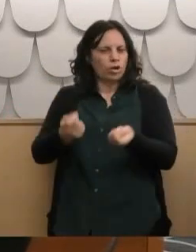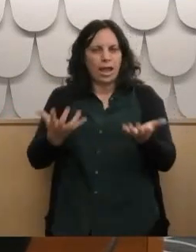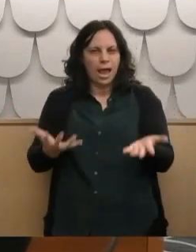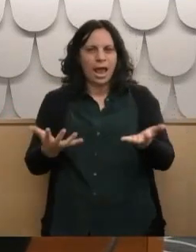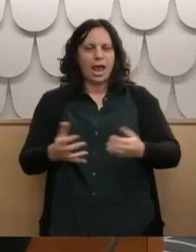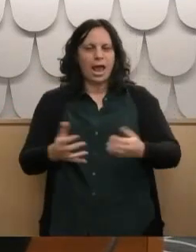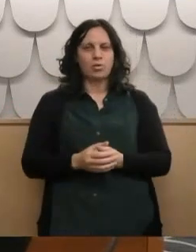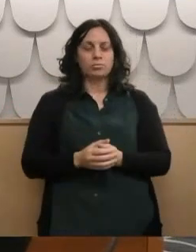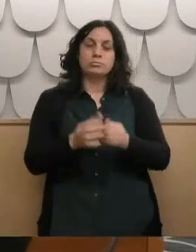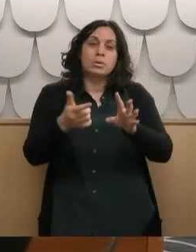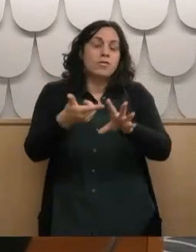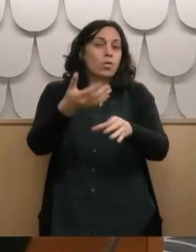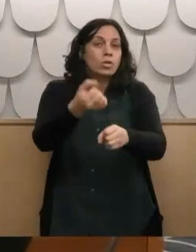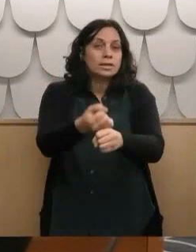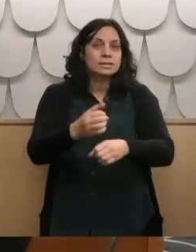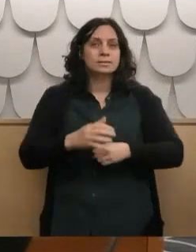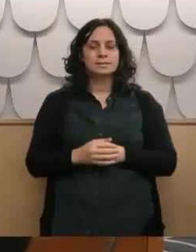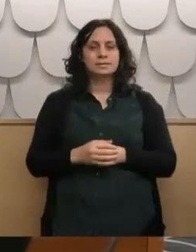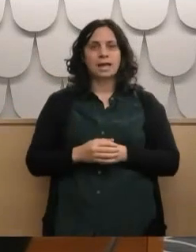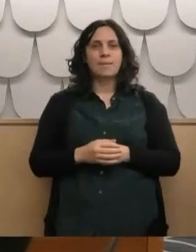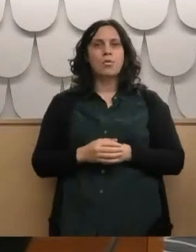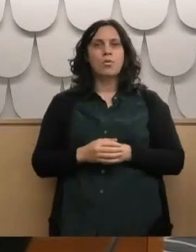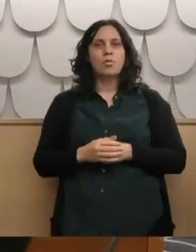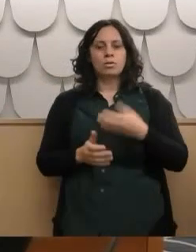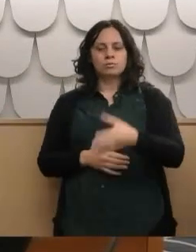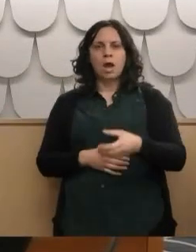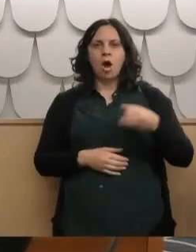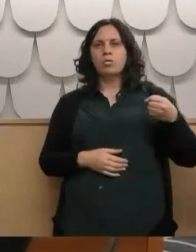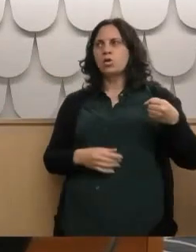Simple things just as the delay in reporting.